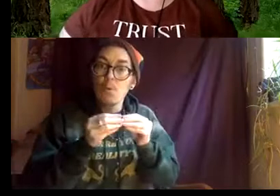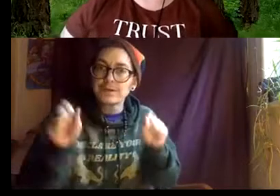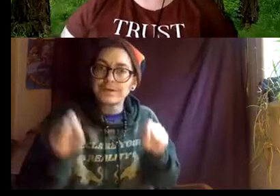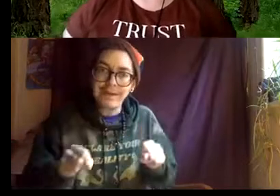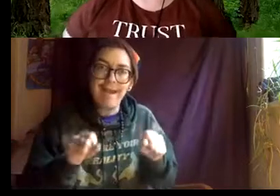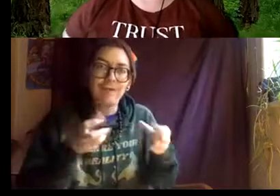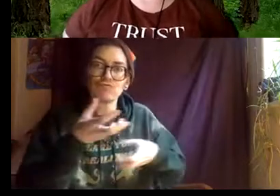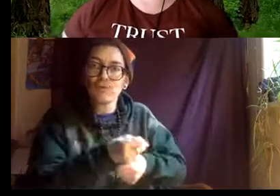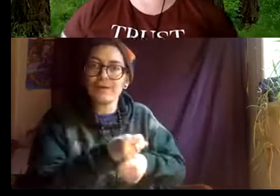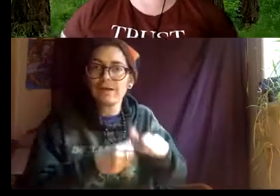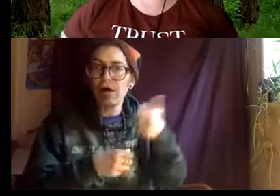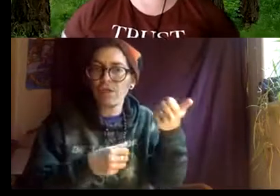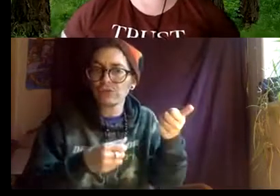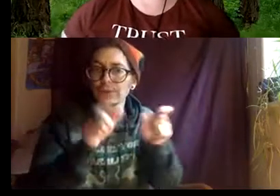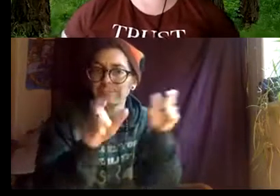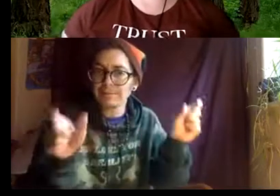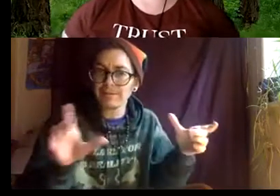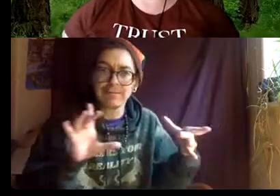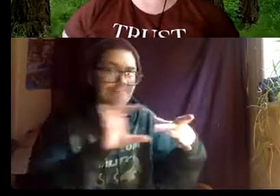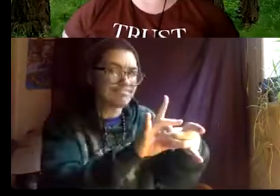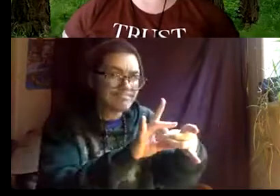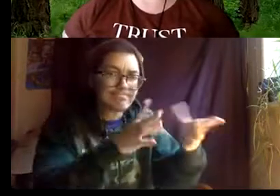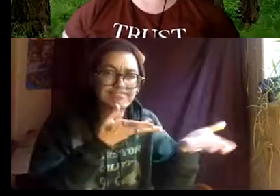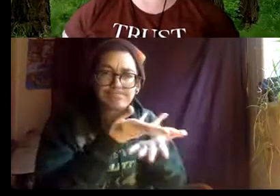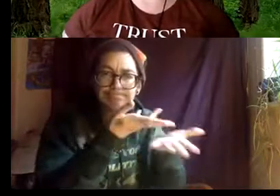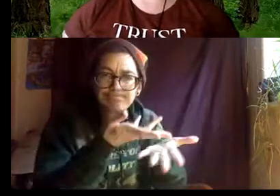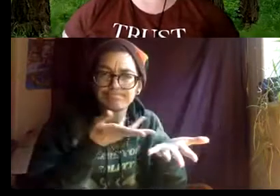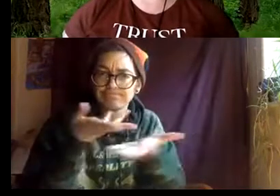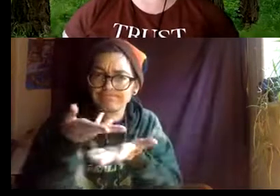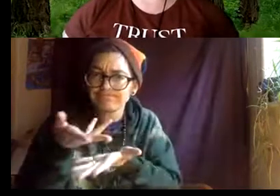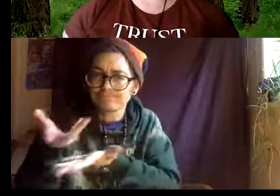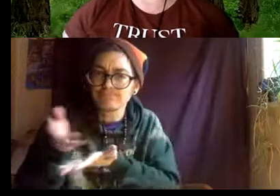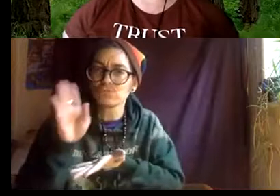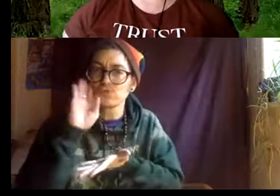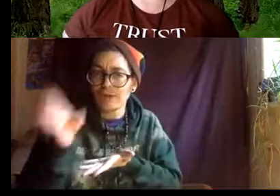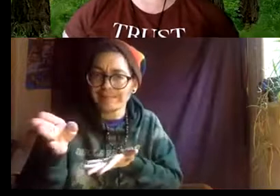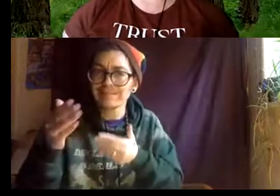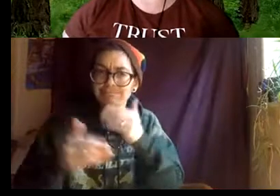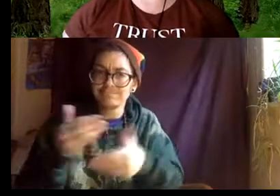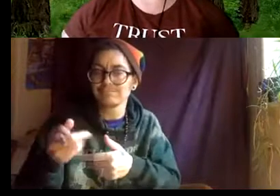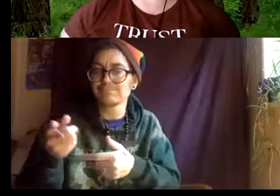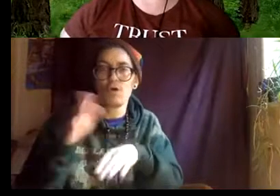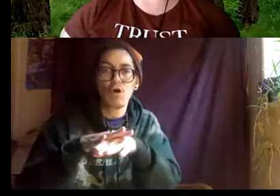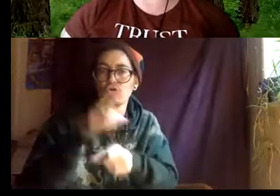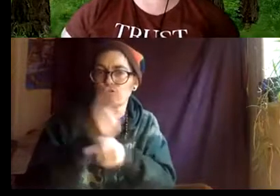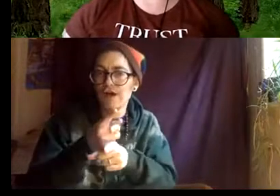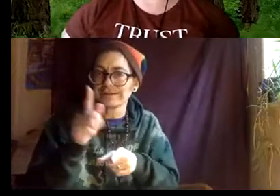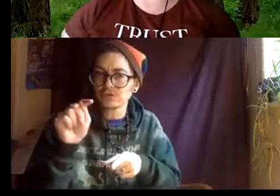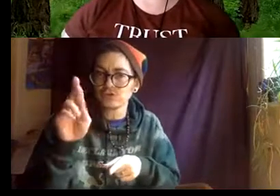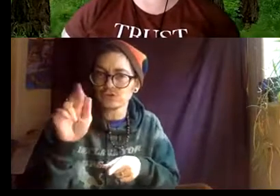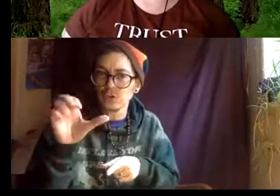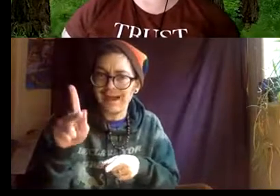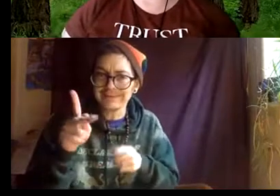learn how to do that over time. And to learn to enjoy your company more than others. And I think